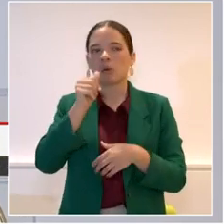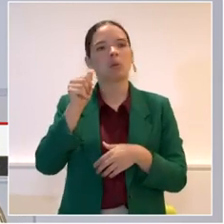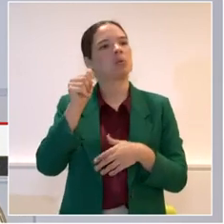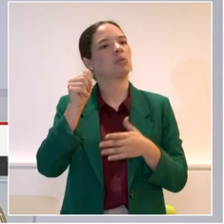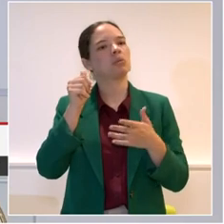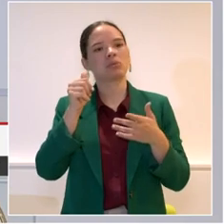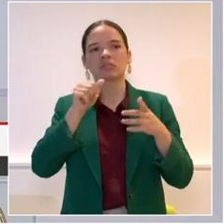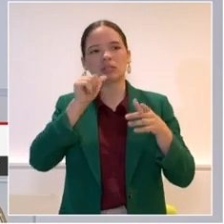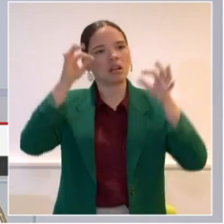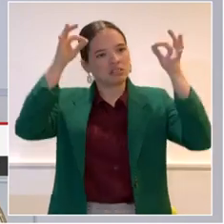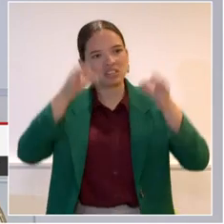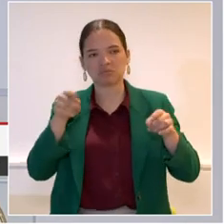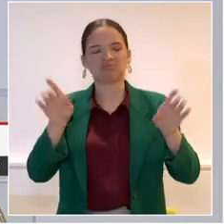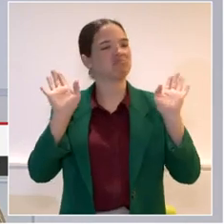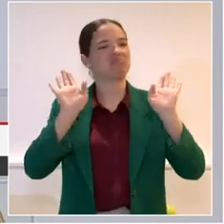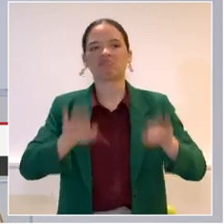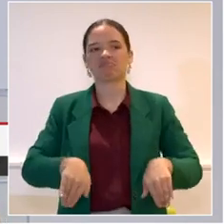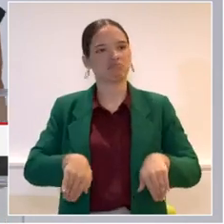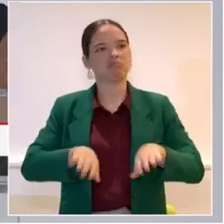choice.